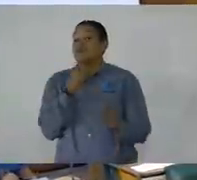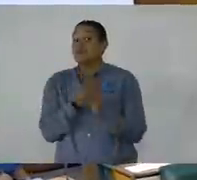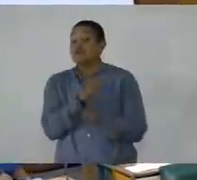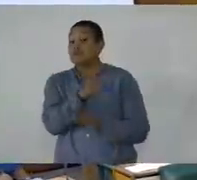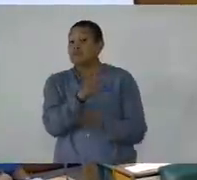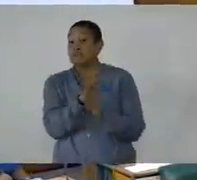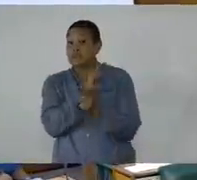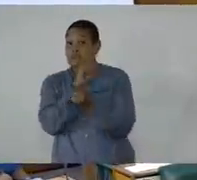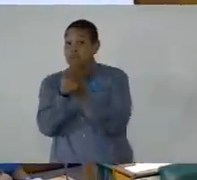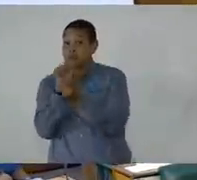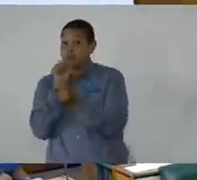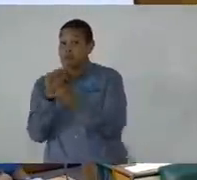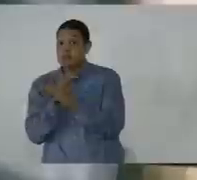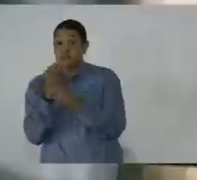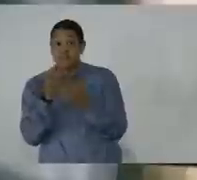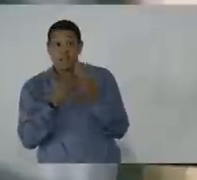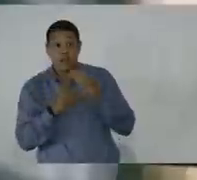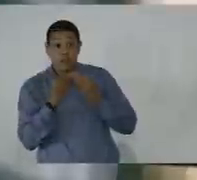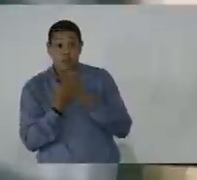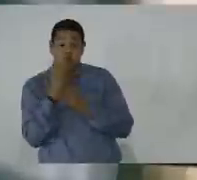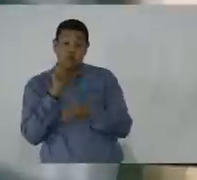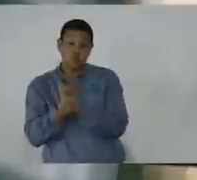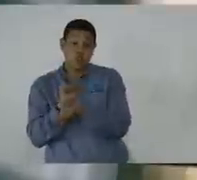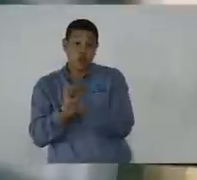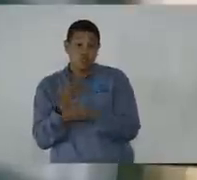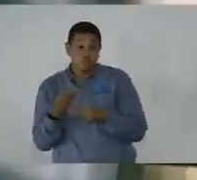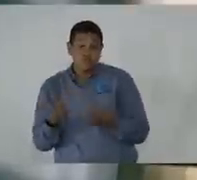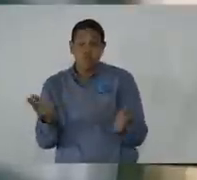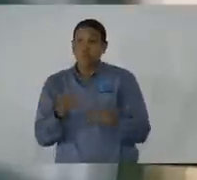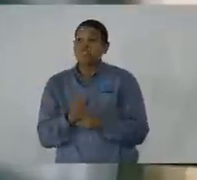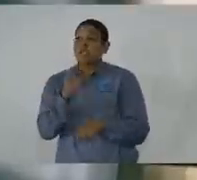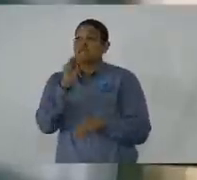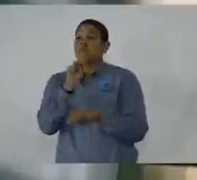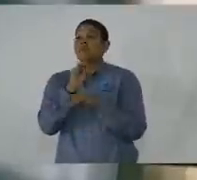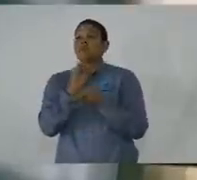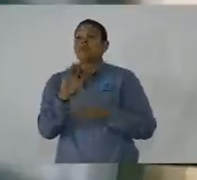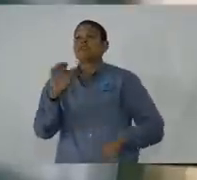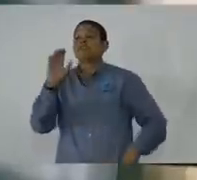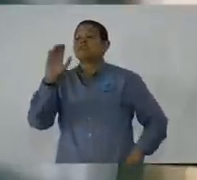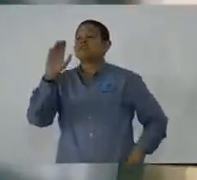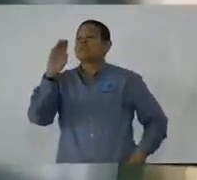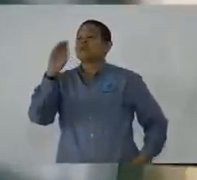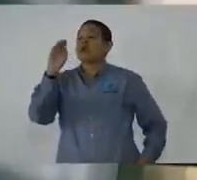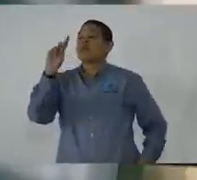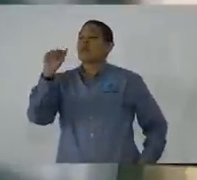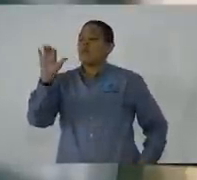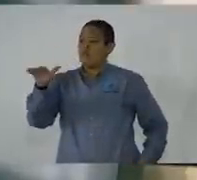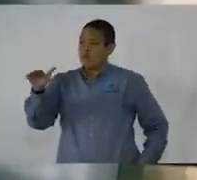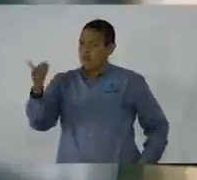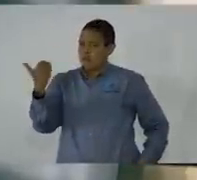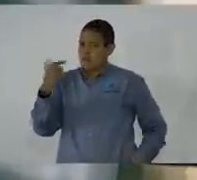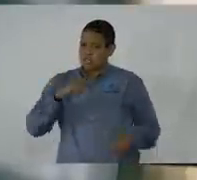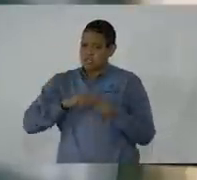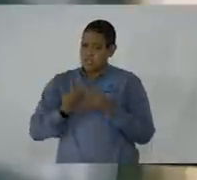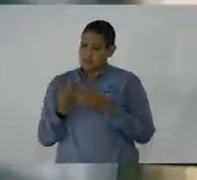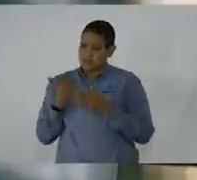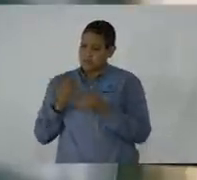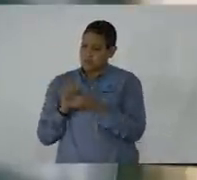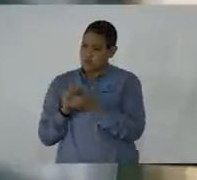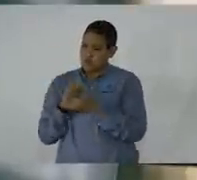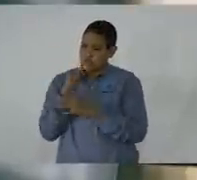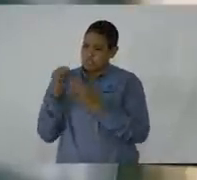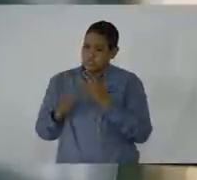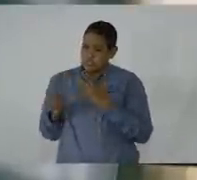Economic Growth and Job Creation, Minister Samuda, to start the preliminary work on this